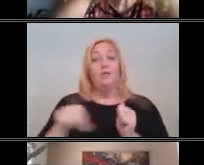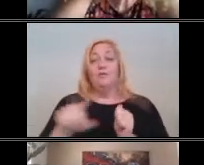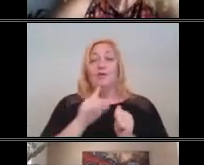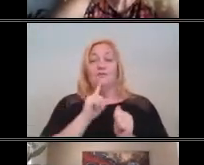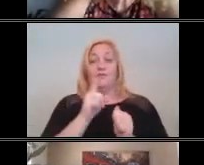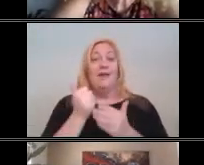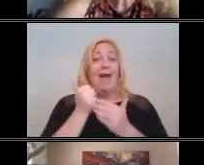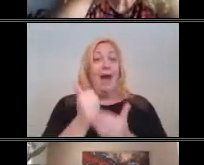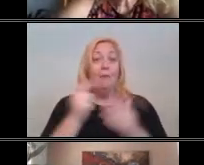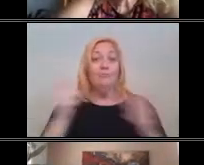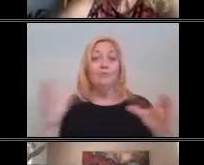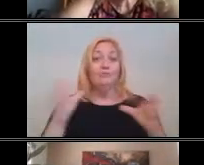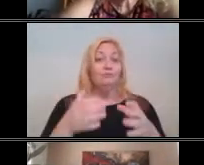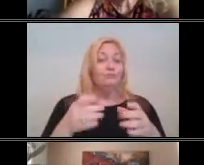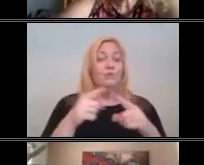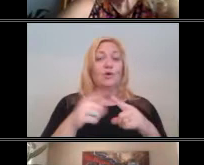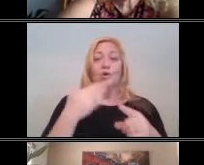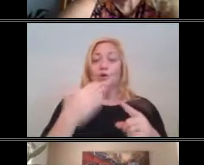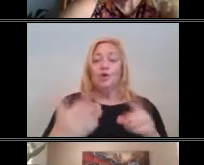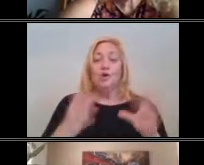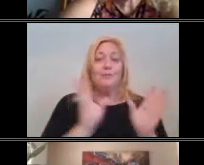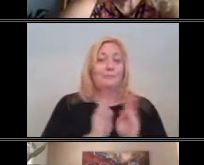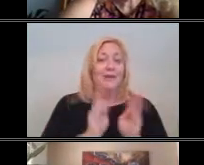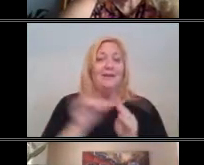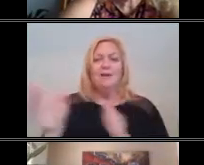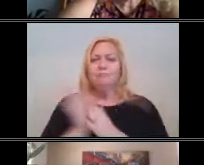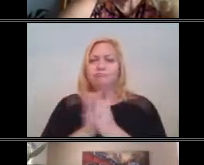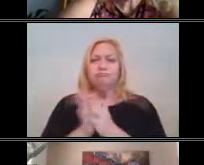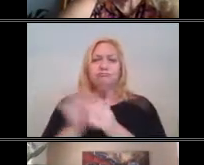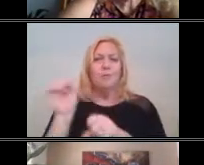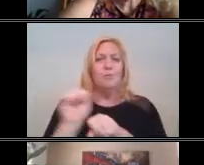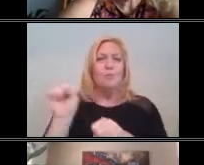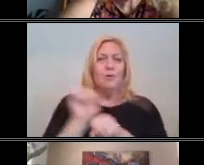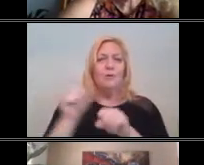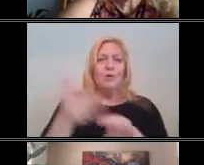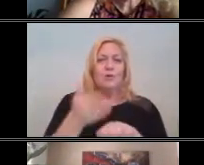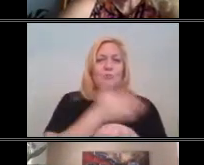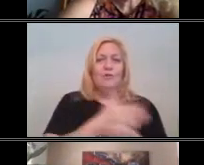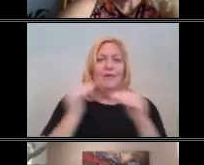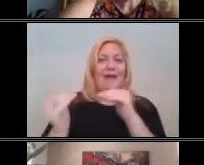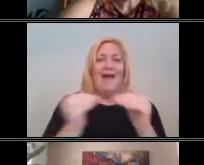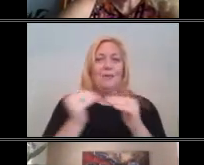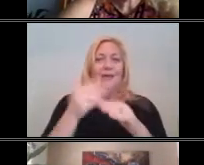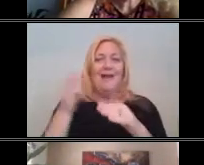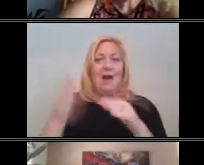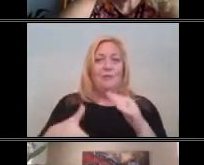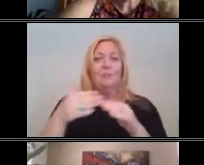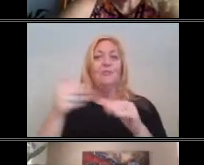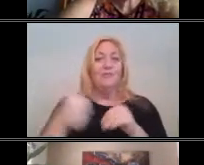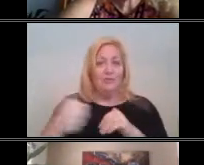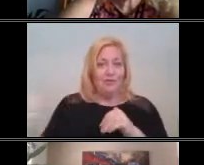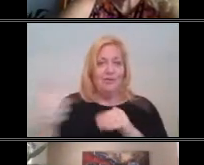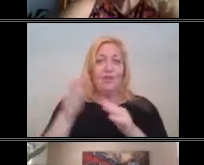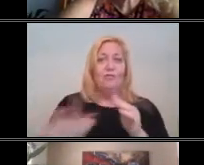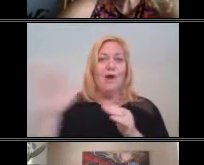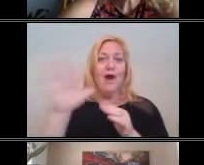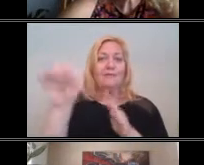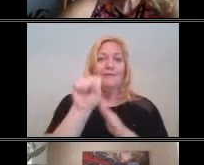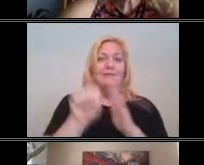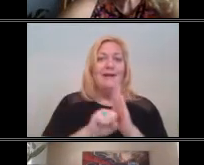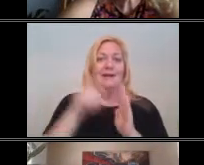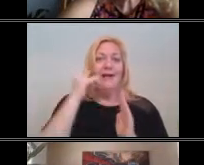put together past roundtable meetings and are diligently working towards improving equity outcomes in transportation throughout the state of